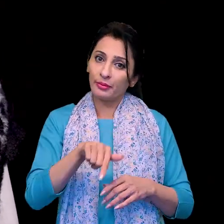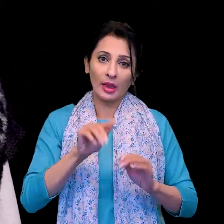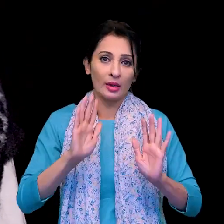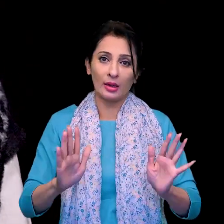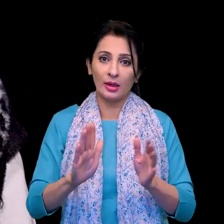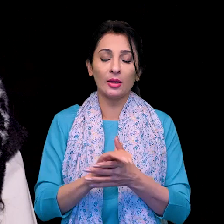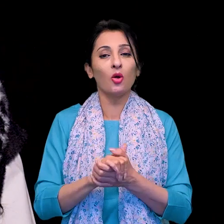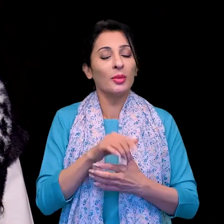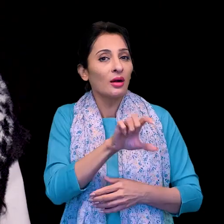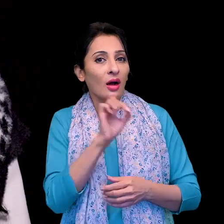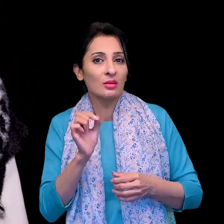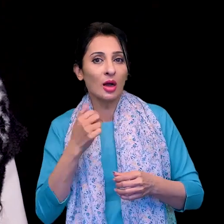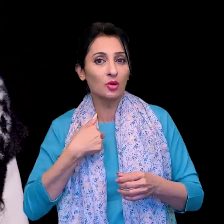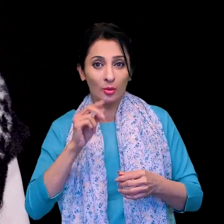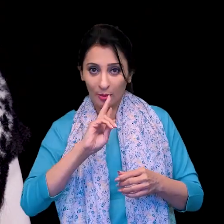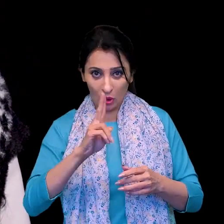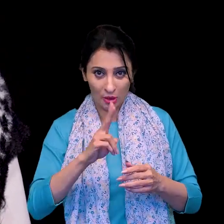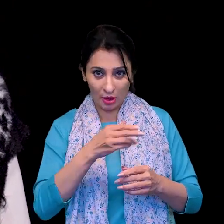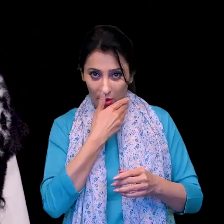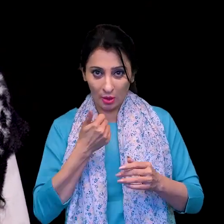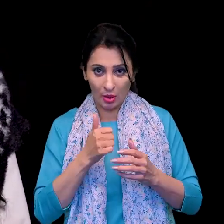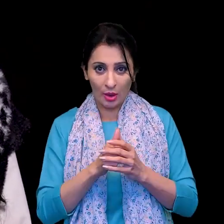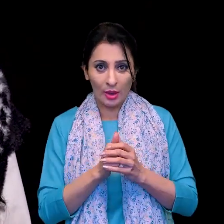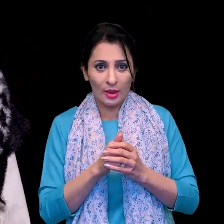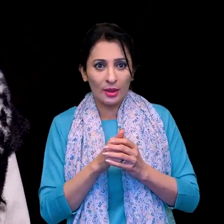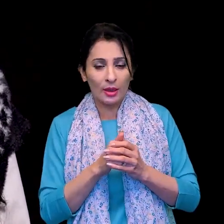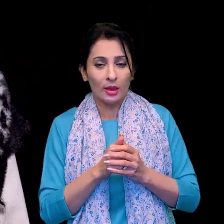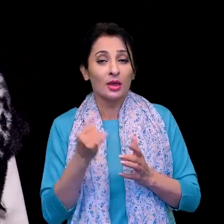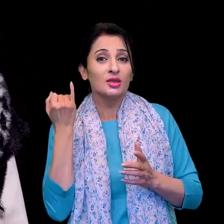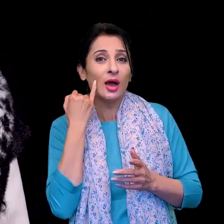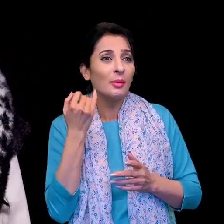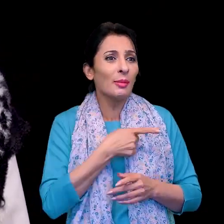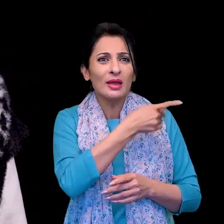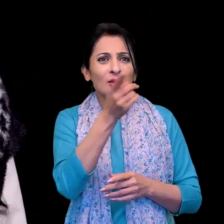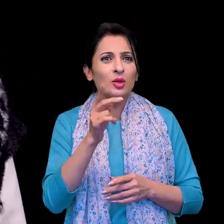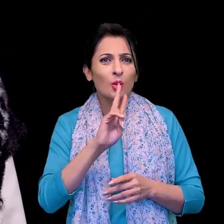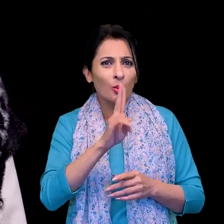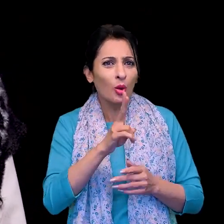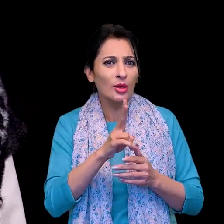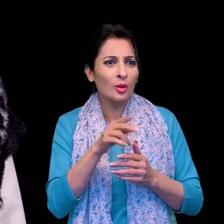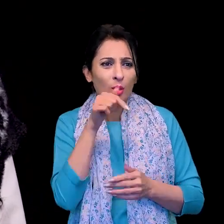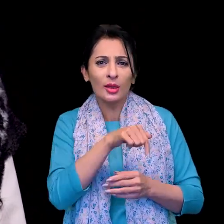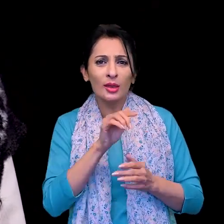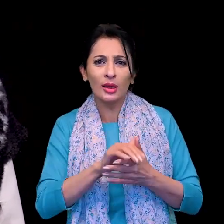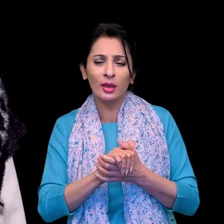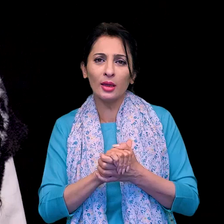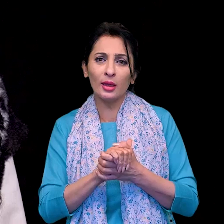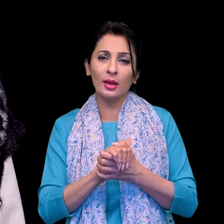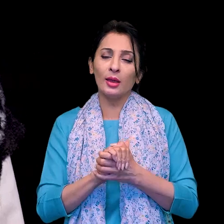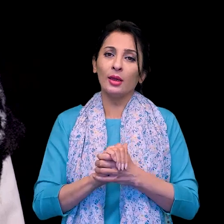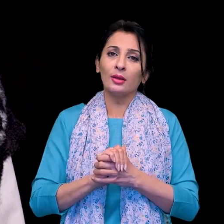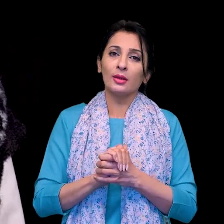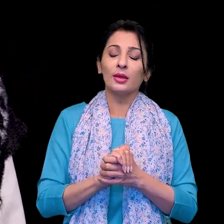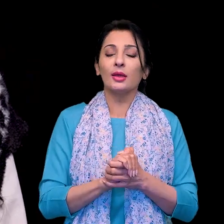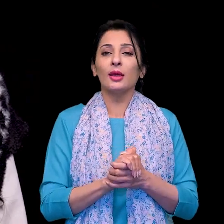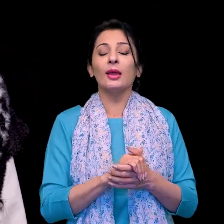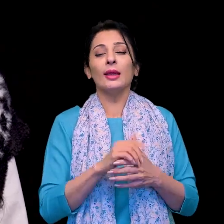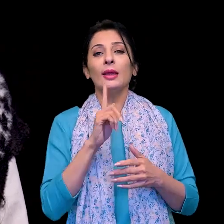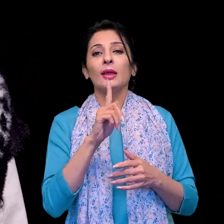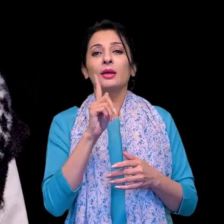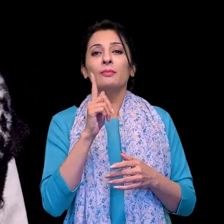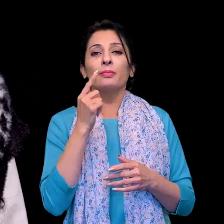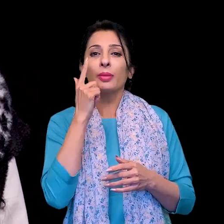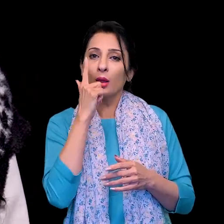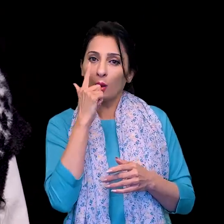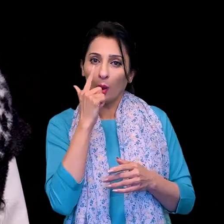in Indonesia that I specifically want to talk about. When I tell anyone this, they are actually baffled by it. There